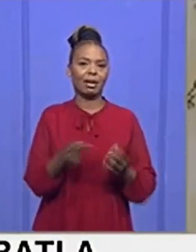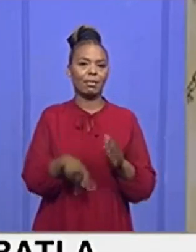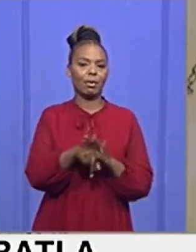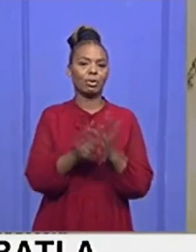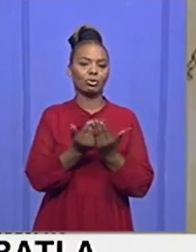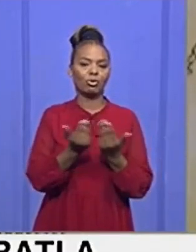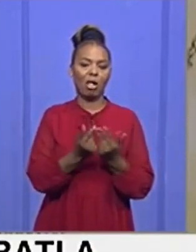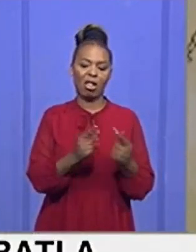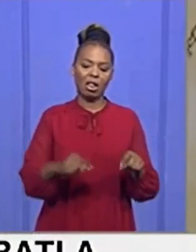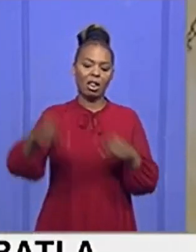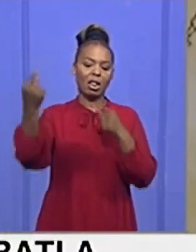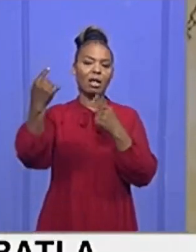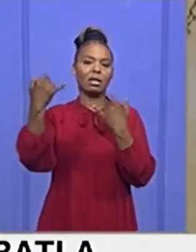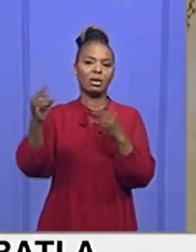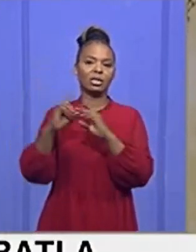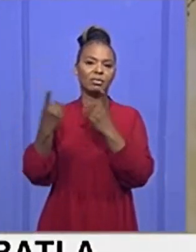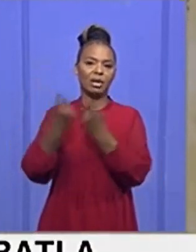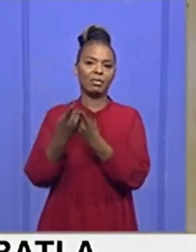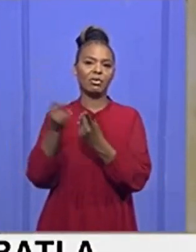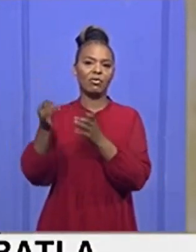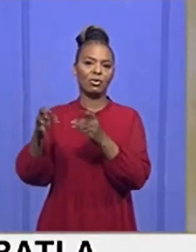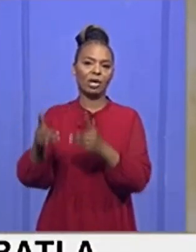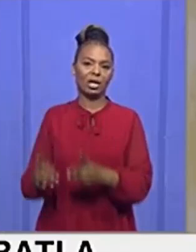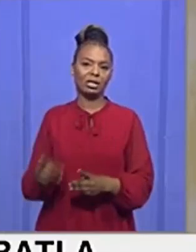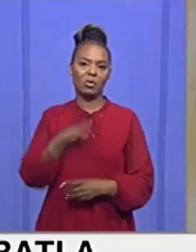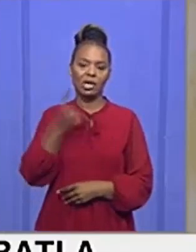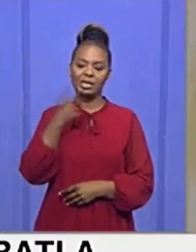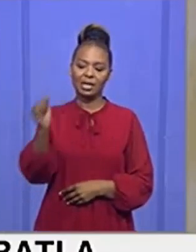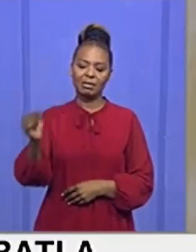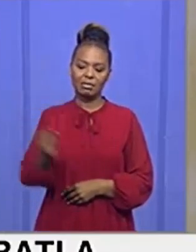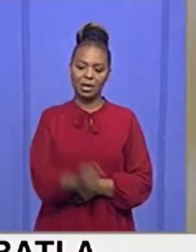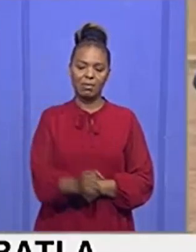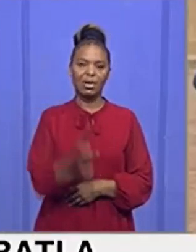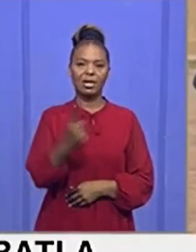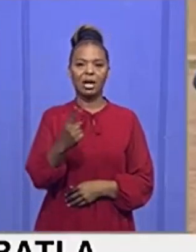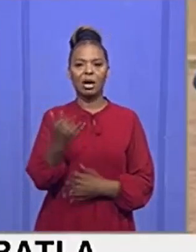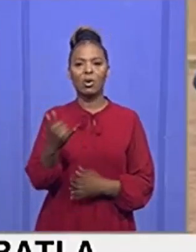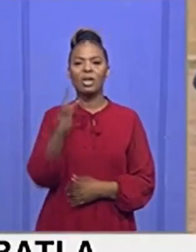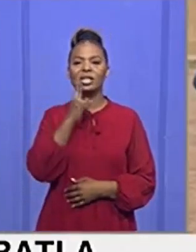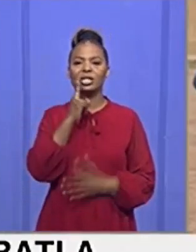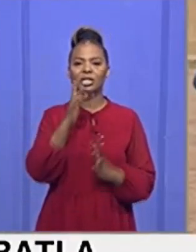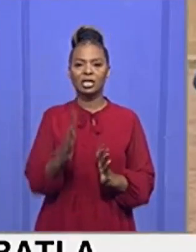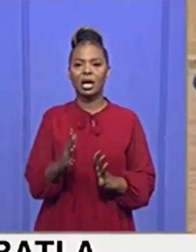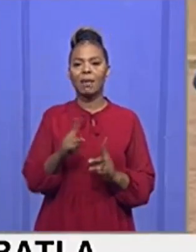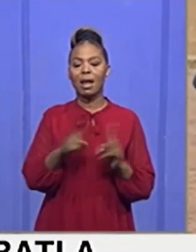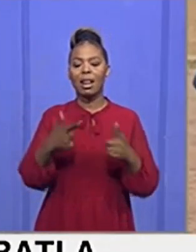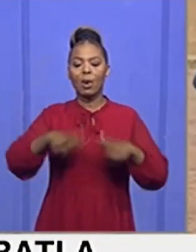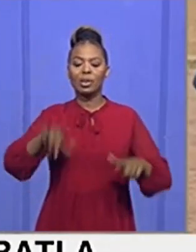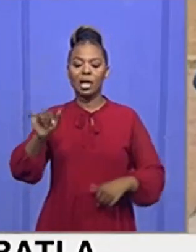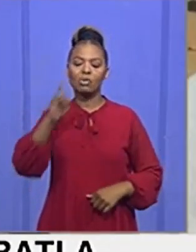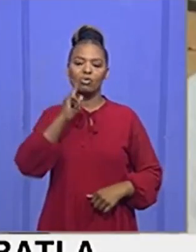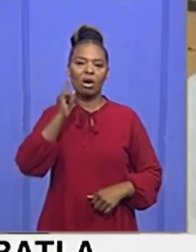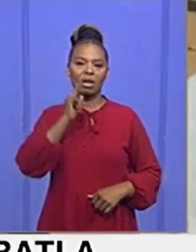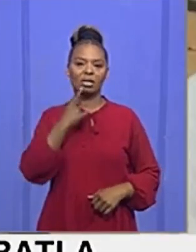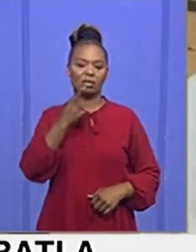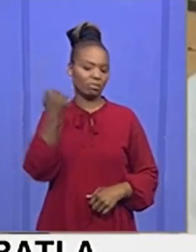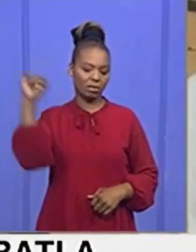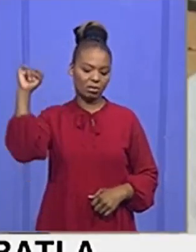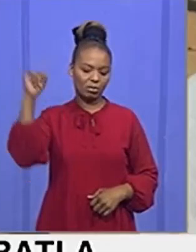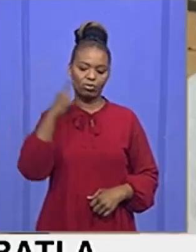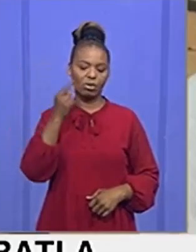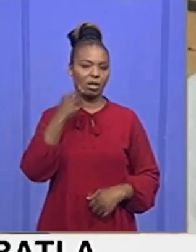thuto mo Gauteng mabapi le go thapiwa ga mogokgo yo buang Setswana kwa sekolong. Dithuto di kgoreleditswe mo bekeng eno morago